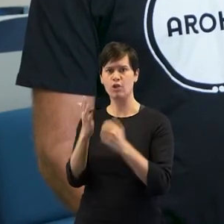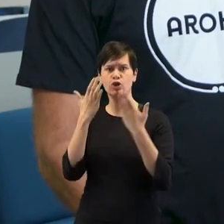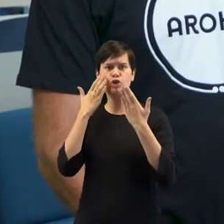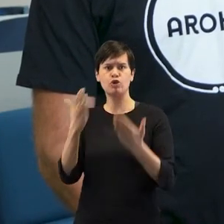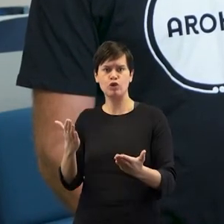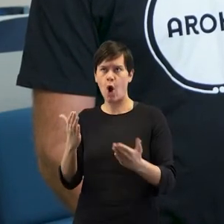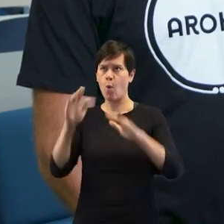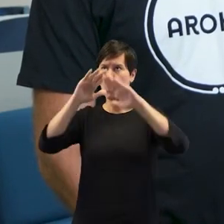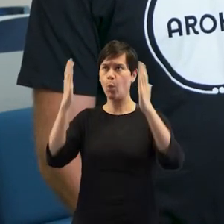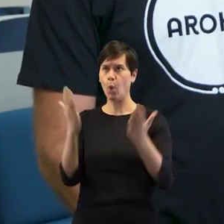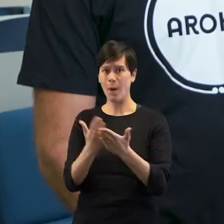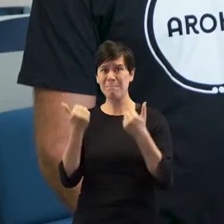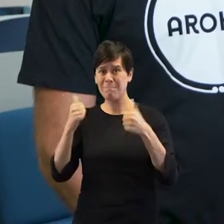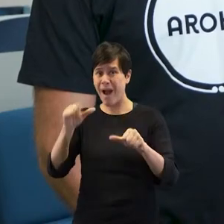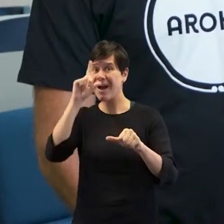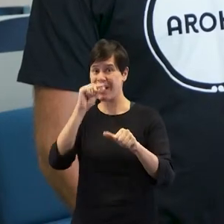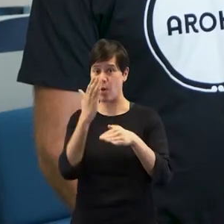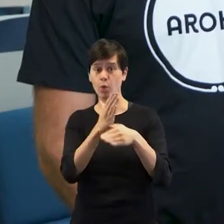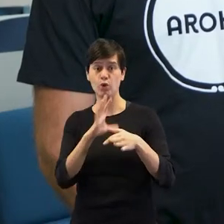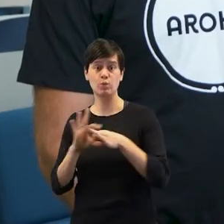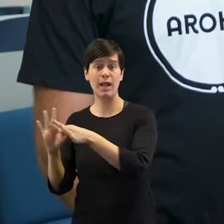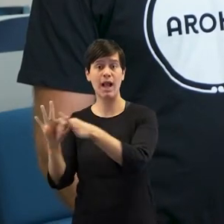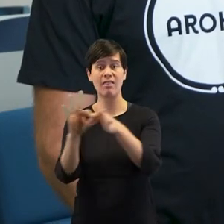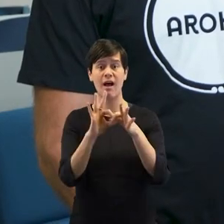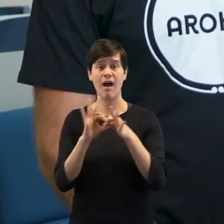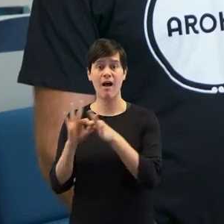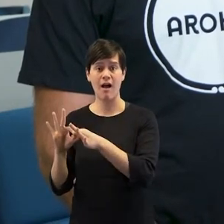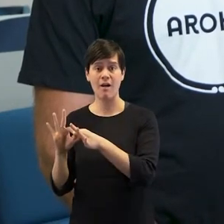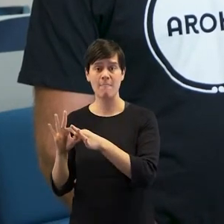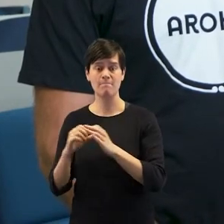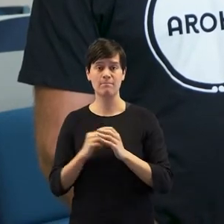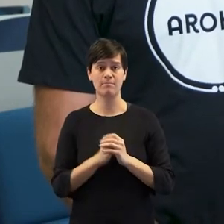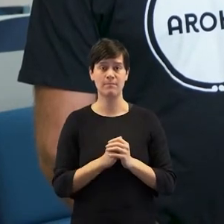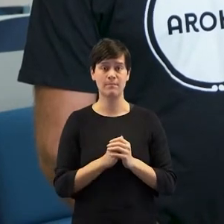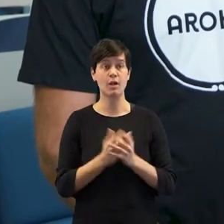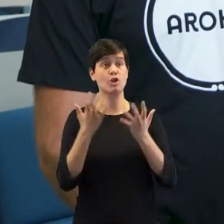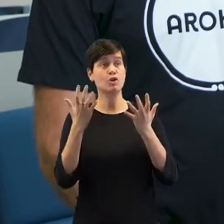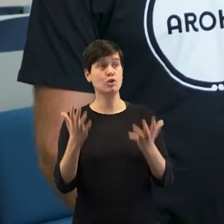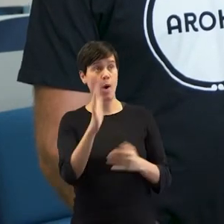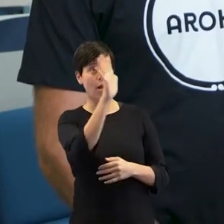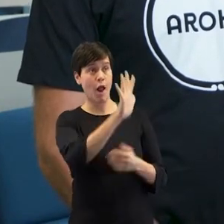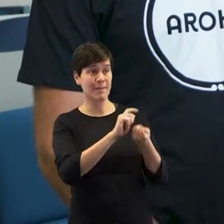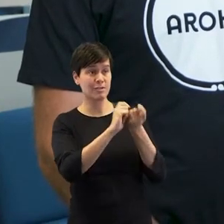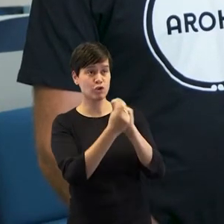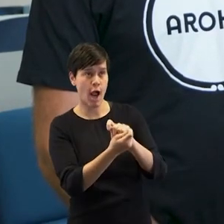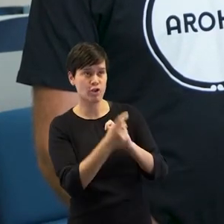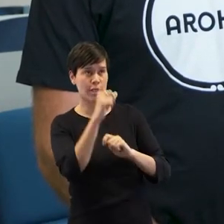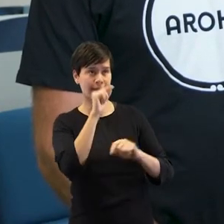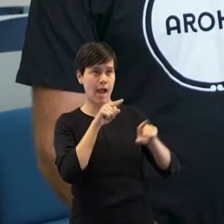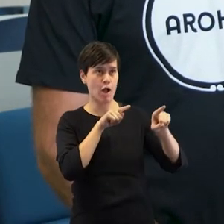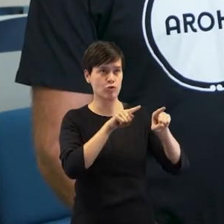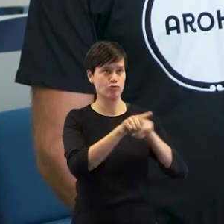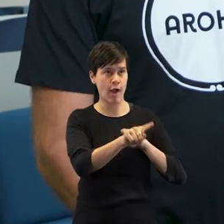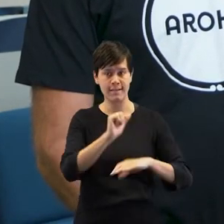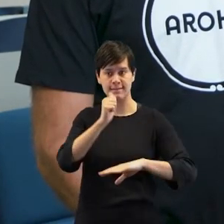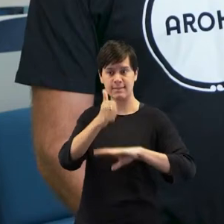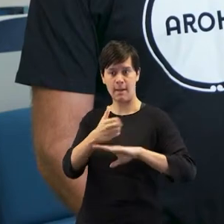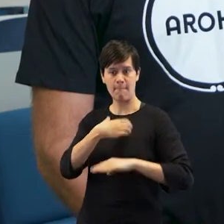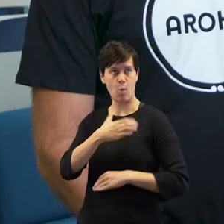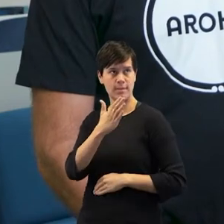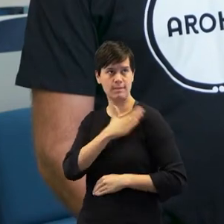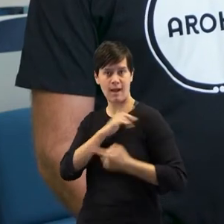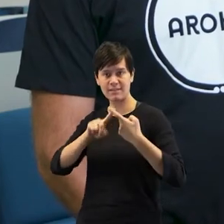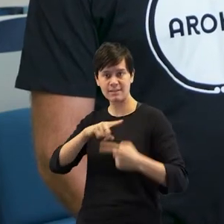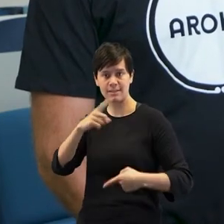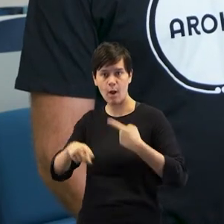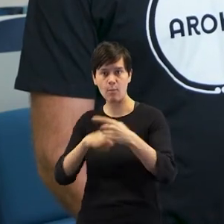We now have the opportunity in New Zealand to tackle climate change and put in place pathways to make our future safer and